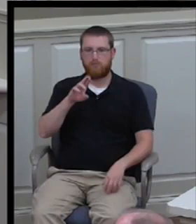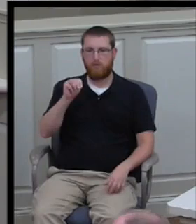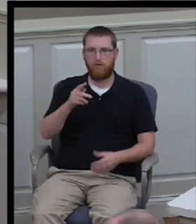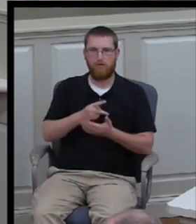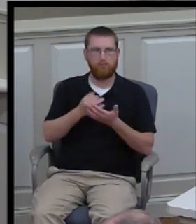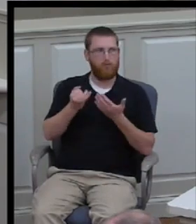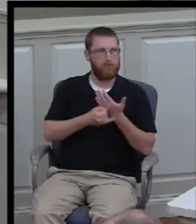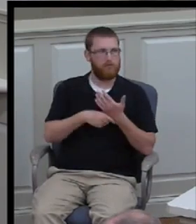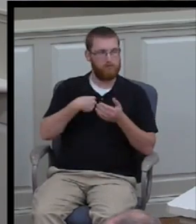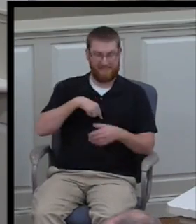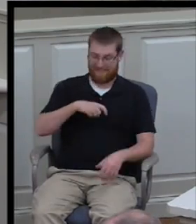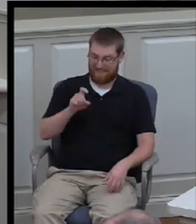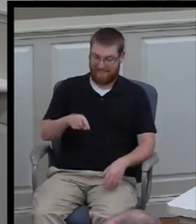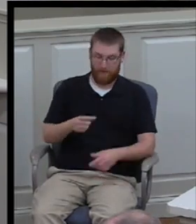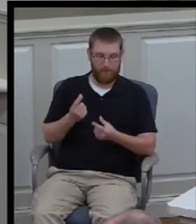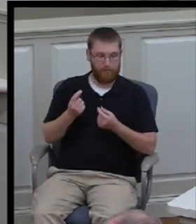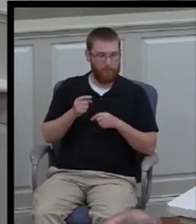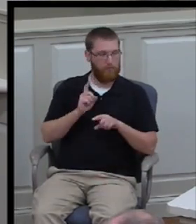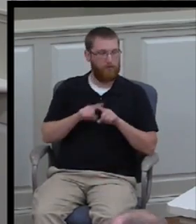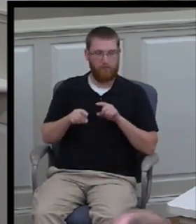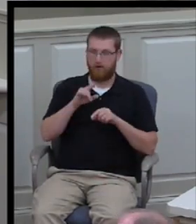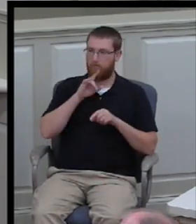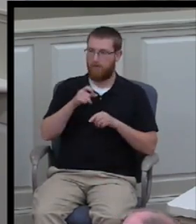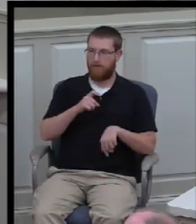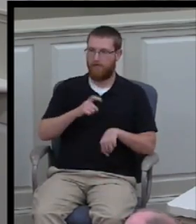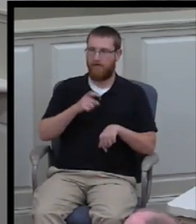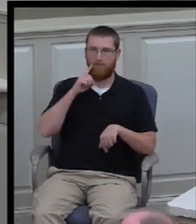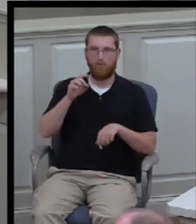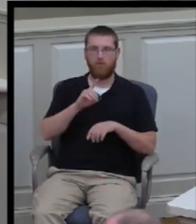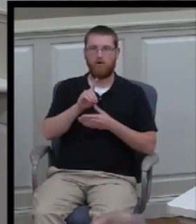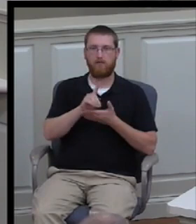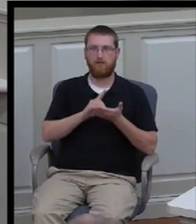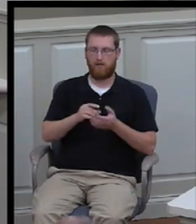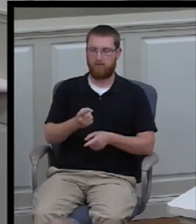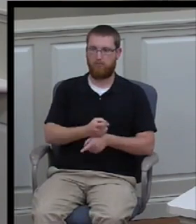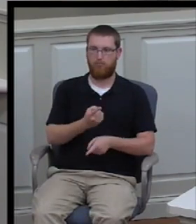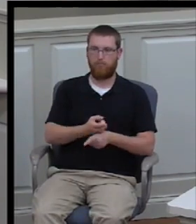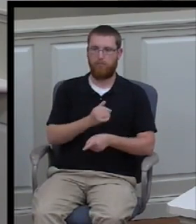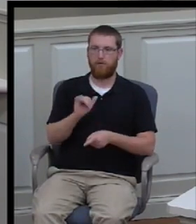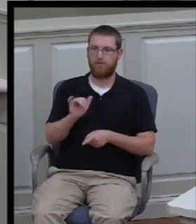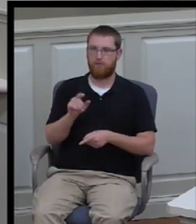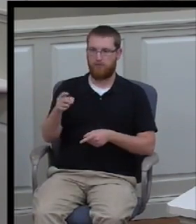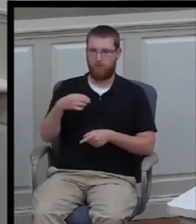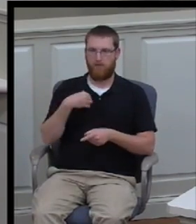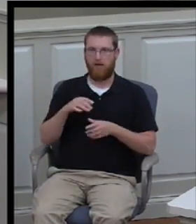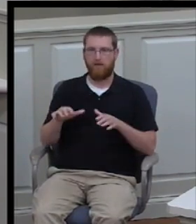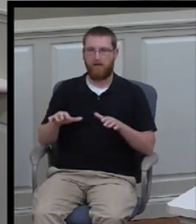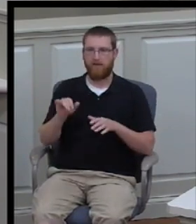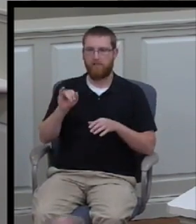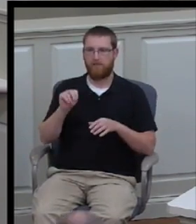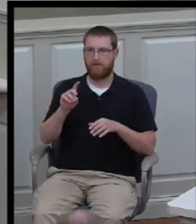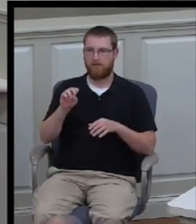need to do. So ultimately, the timing for the design it's appropriate in that you do have active